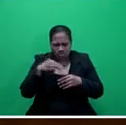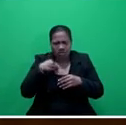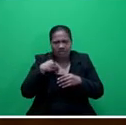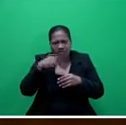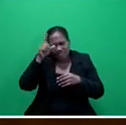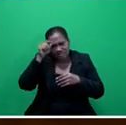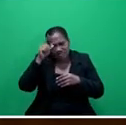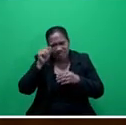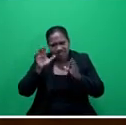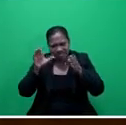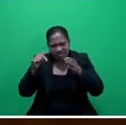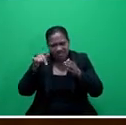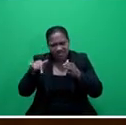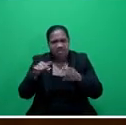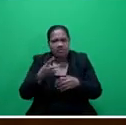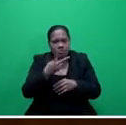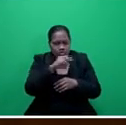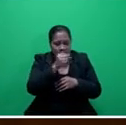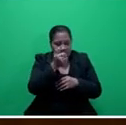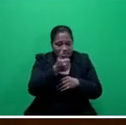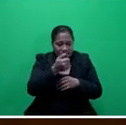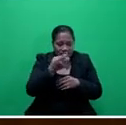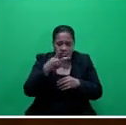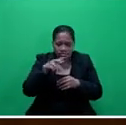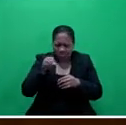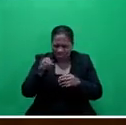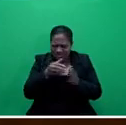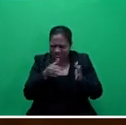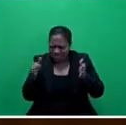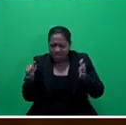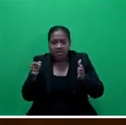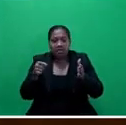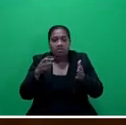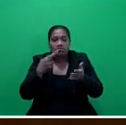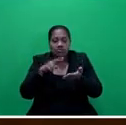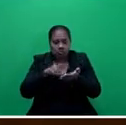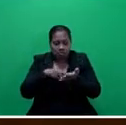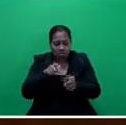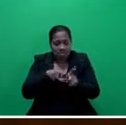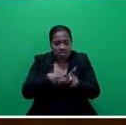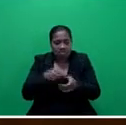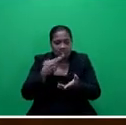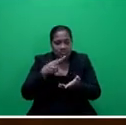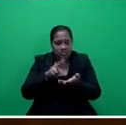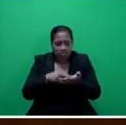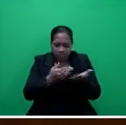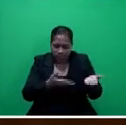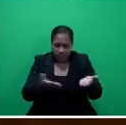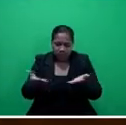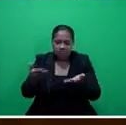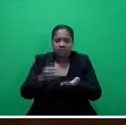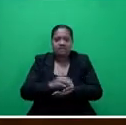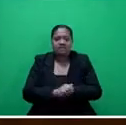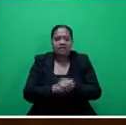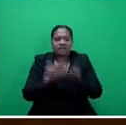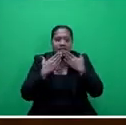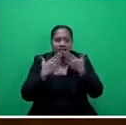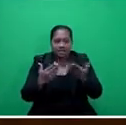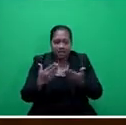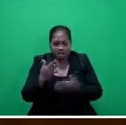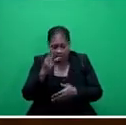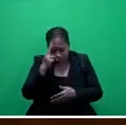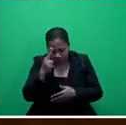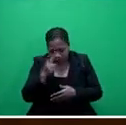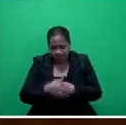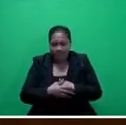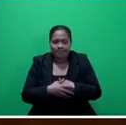to Parliament and request all members of this august House to take note of this report. Thank you, Honourable Speaker, sir.